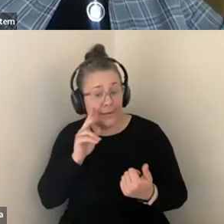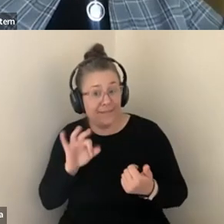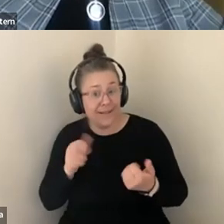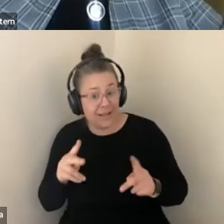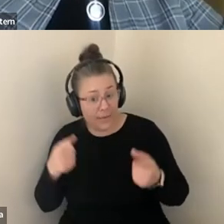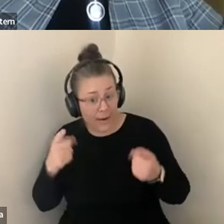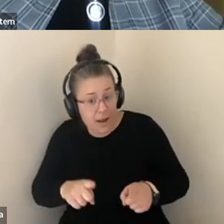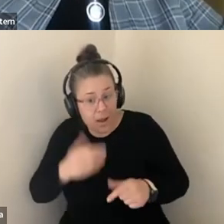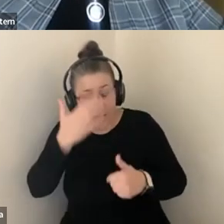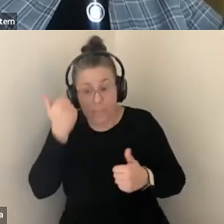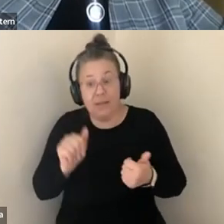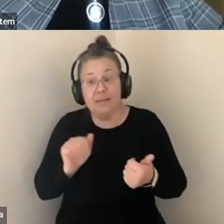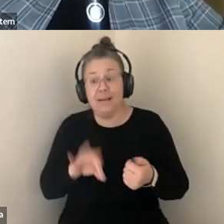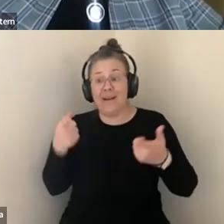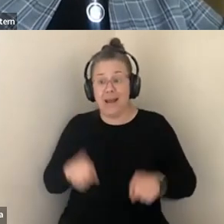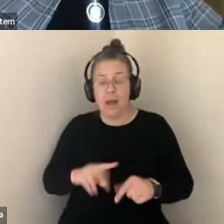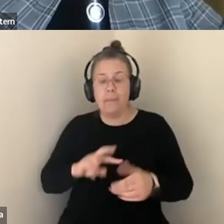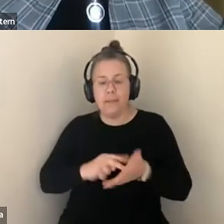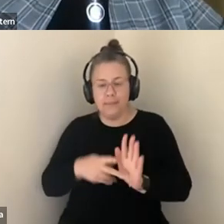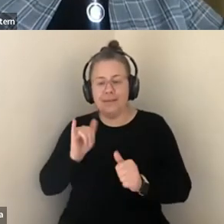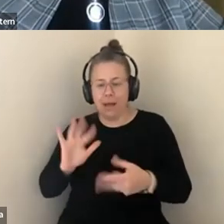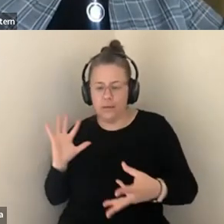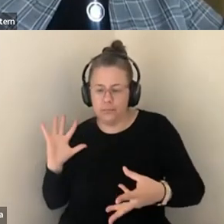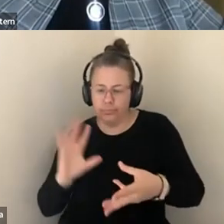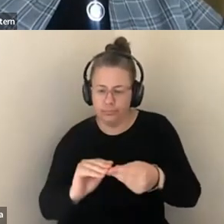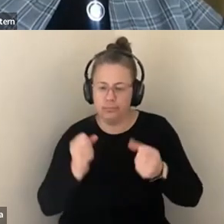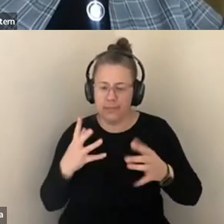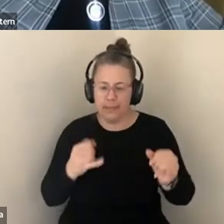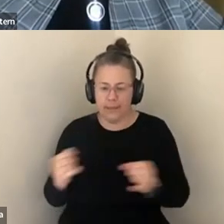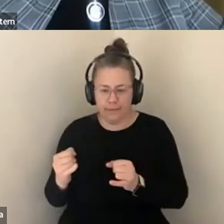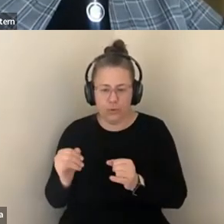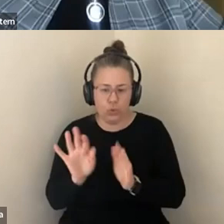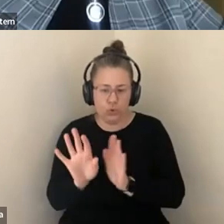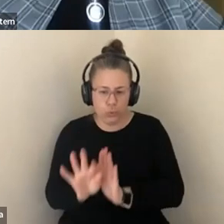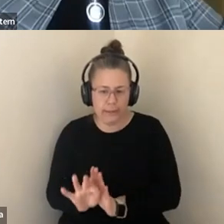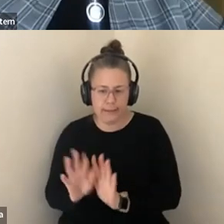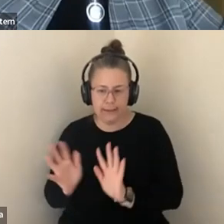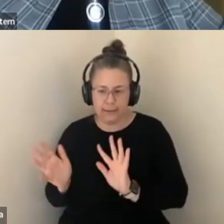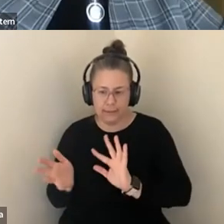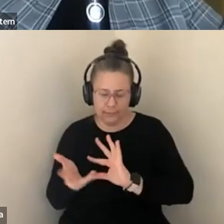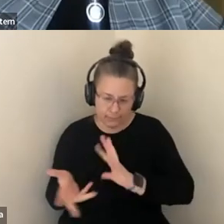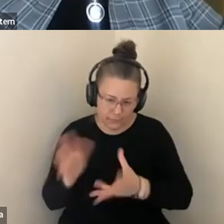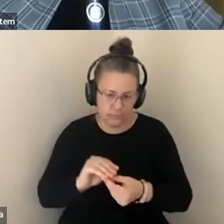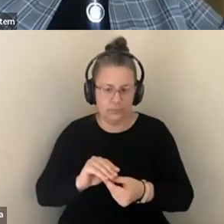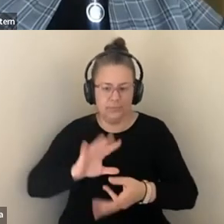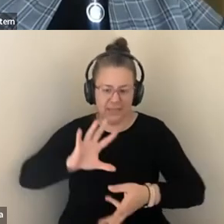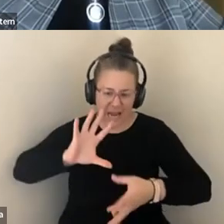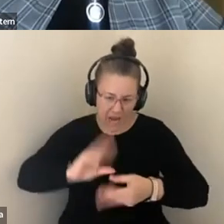individual choices rather than government policy. Can the panelists discuss whether that distinction is morally relevant?